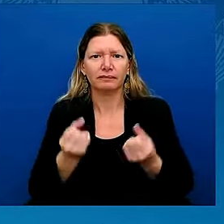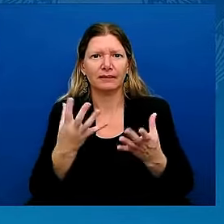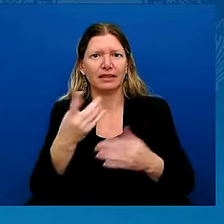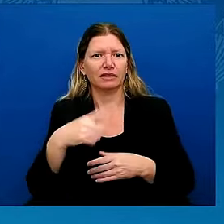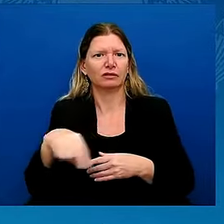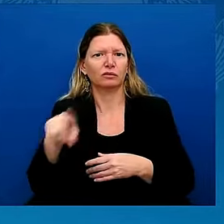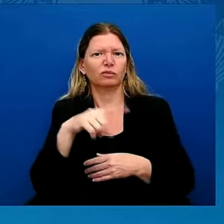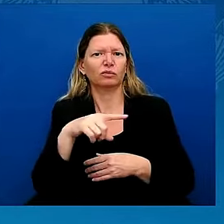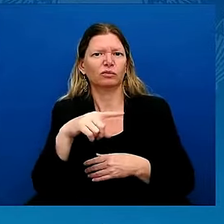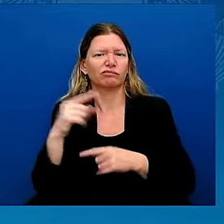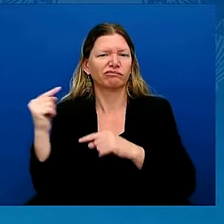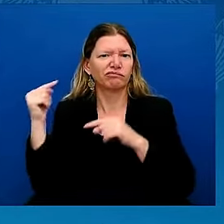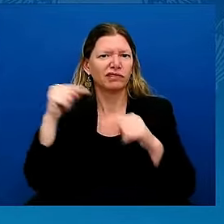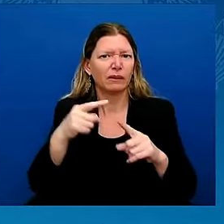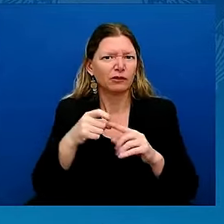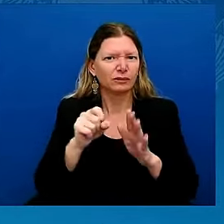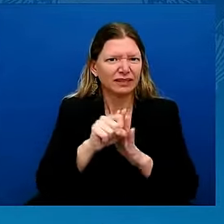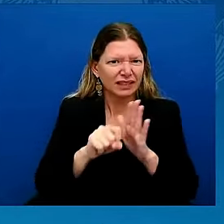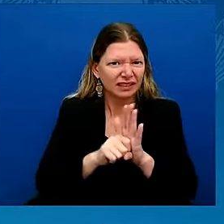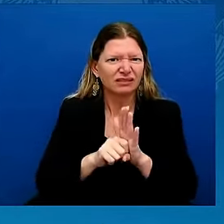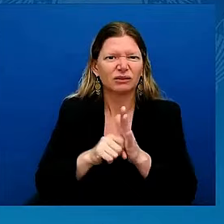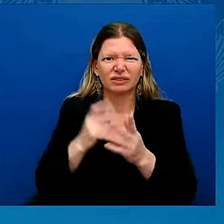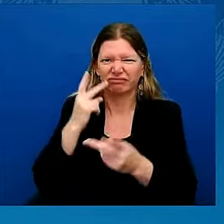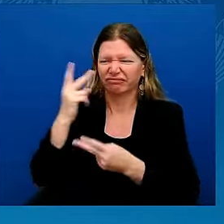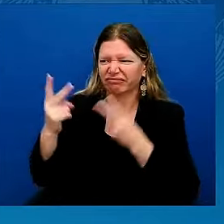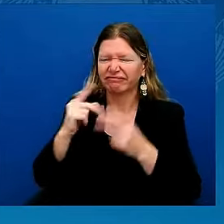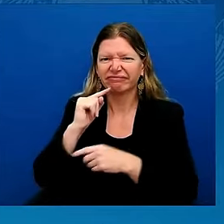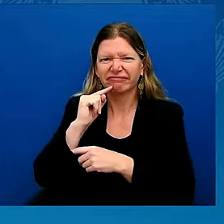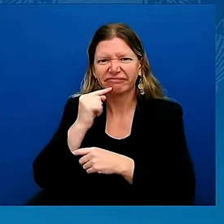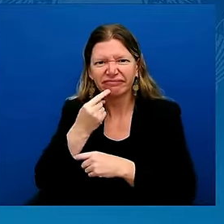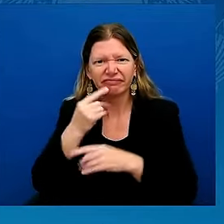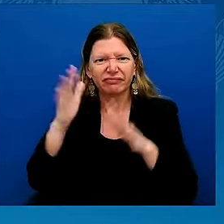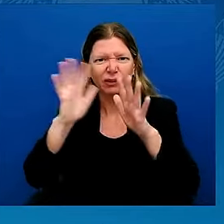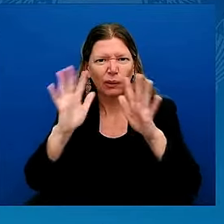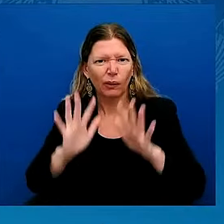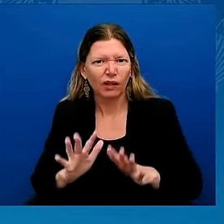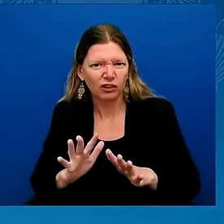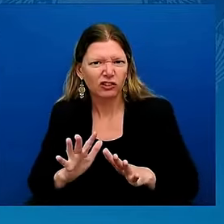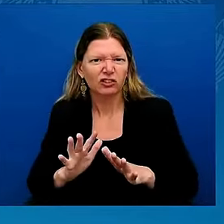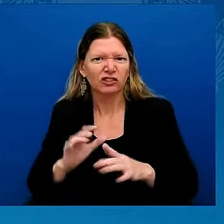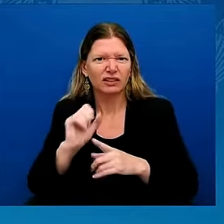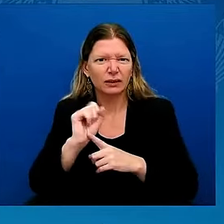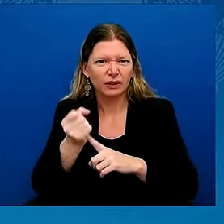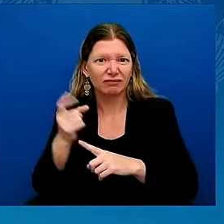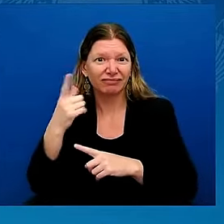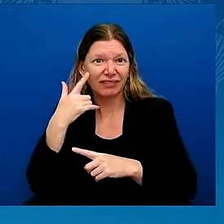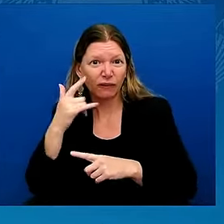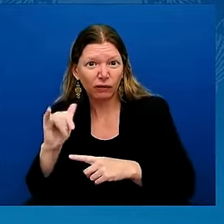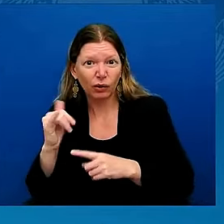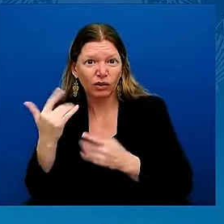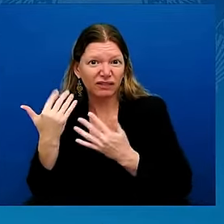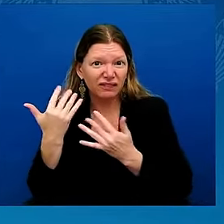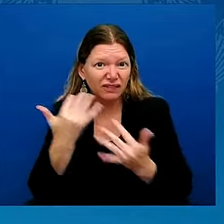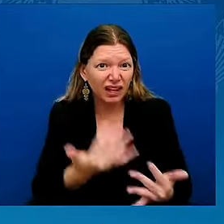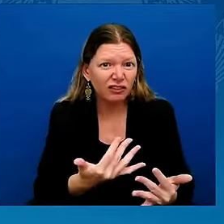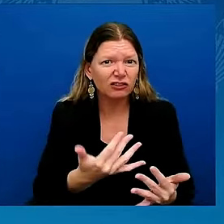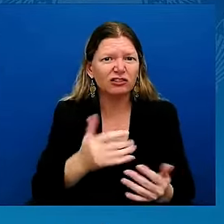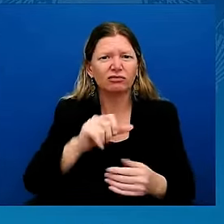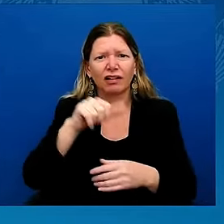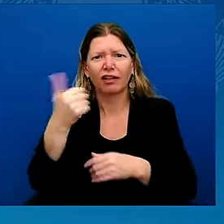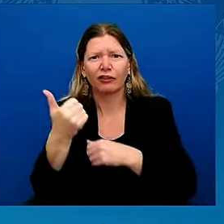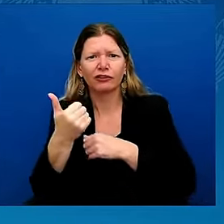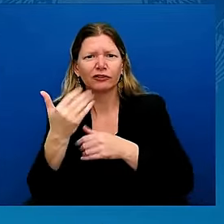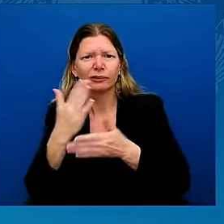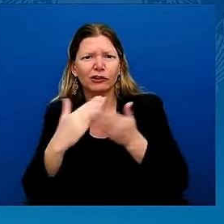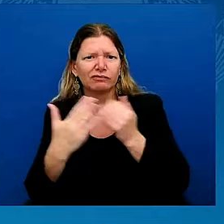weather conditions in California, wildfires in other parts of the country, or even in the pandemic, where people are desperate because of these kinds of emergencies,